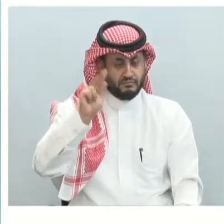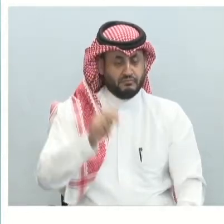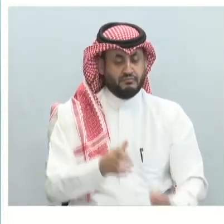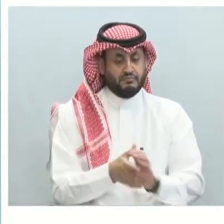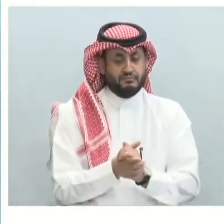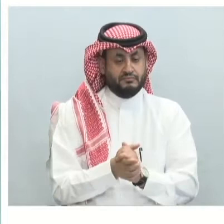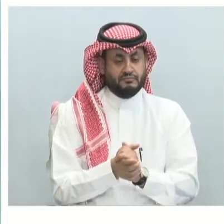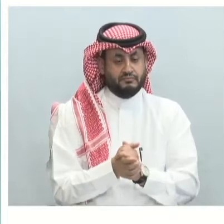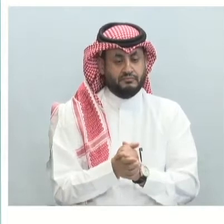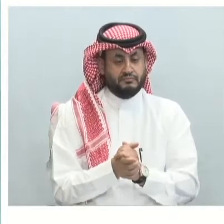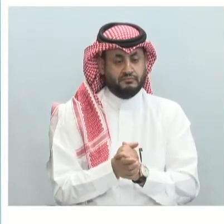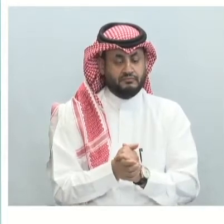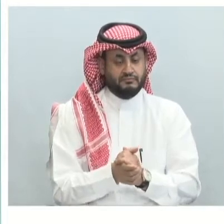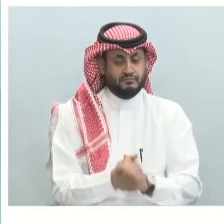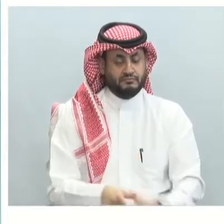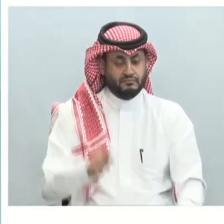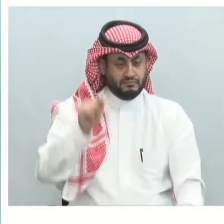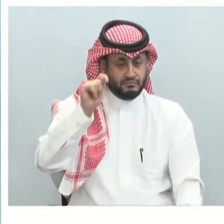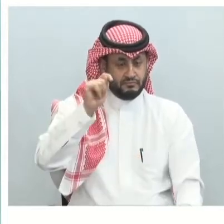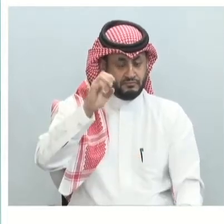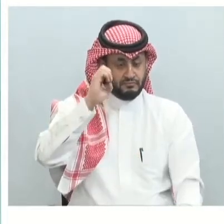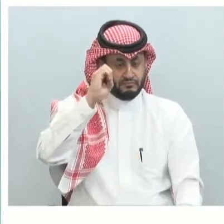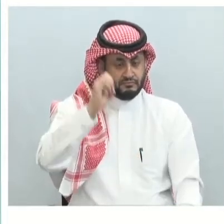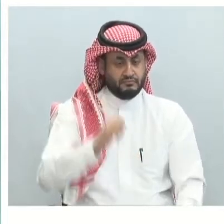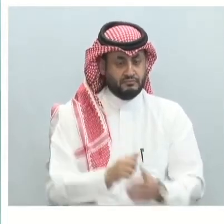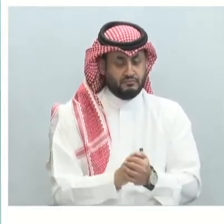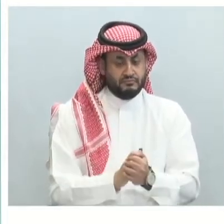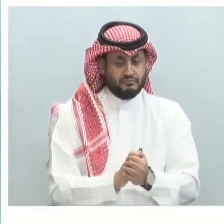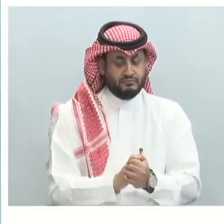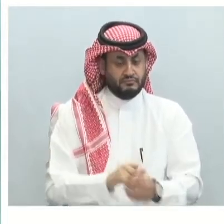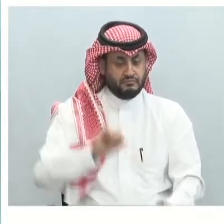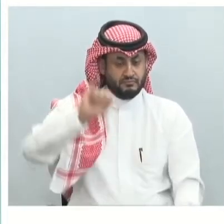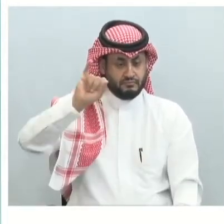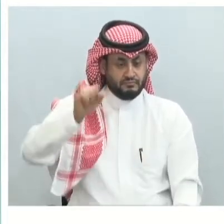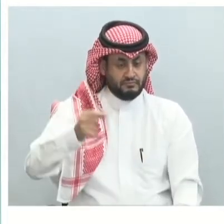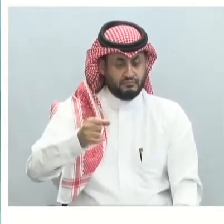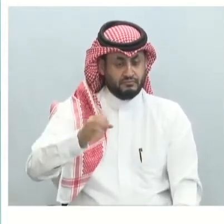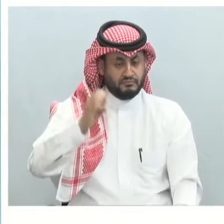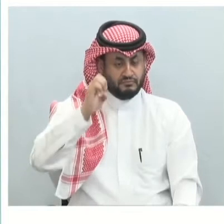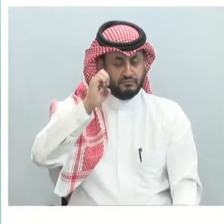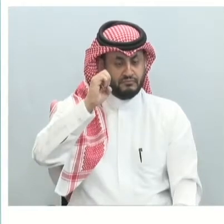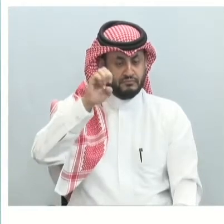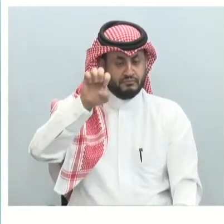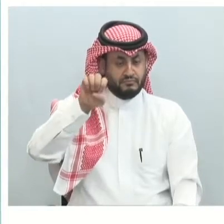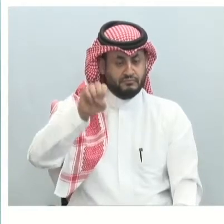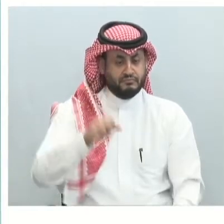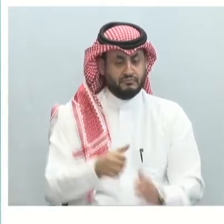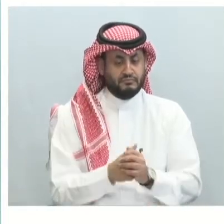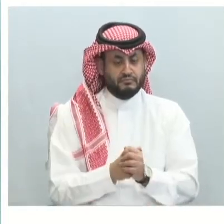K. Then we have two, T, O, Joe. This is his name,